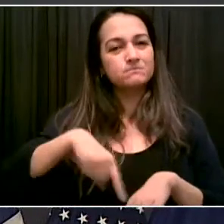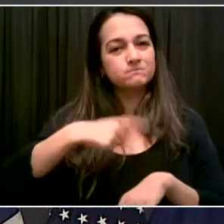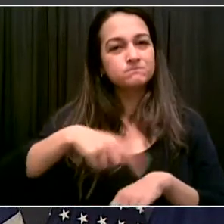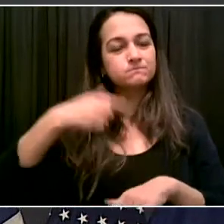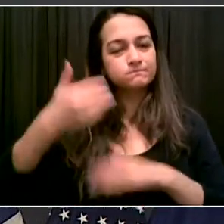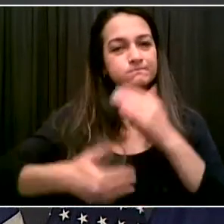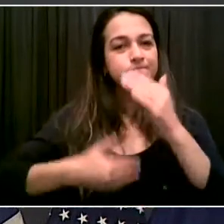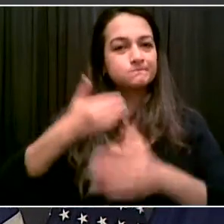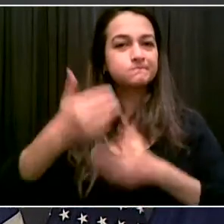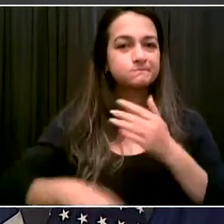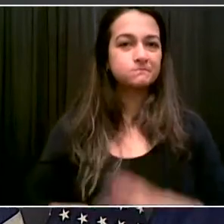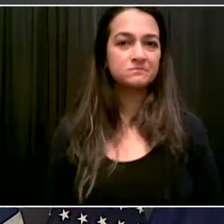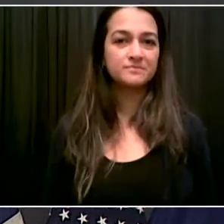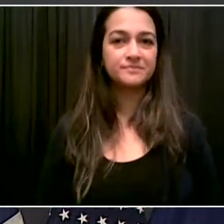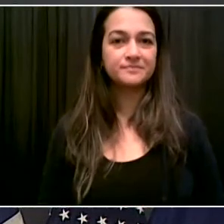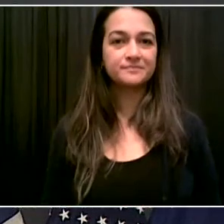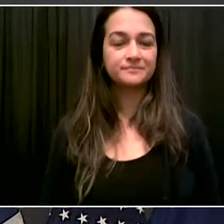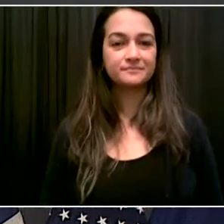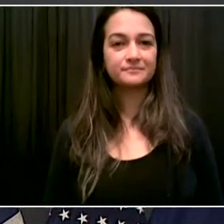would you like to add?